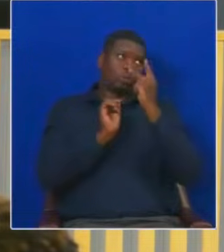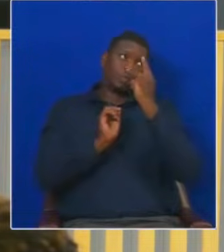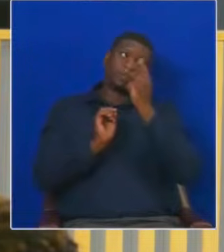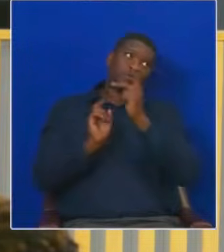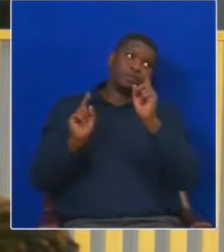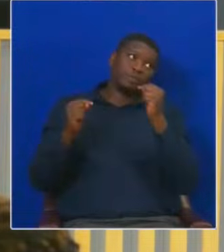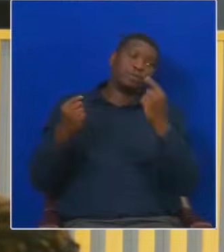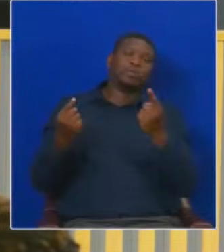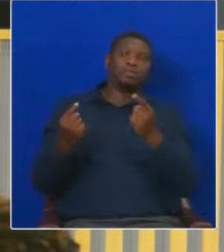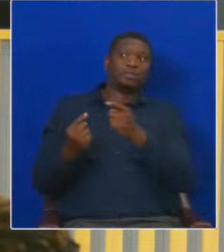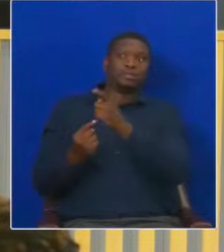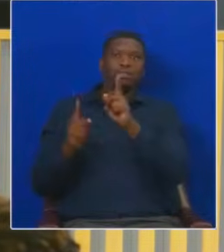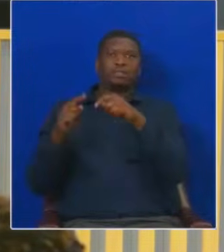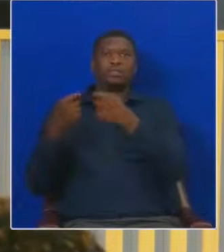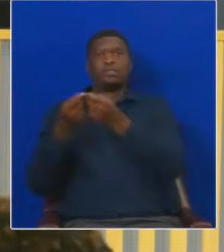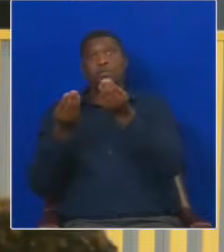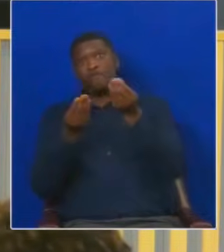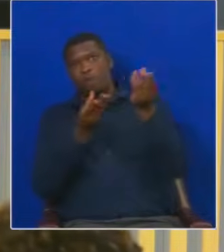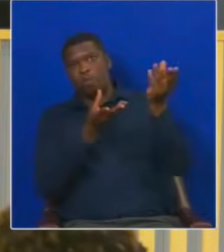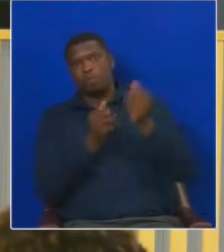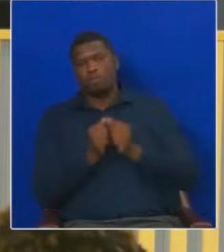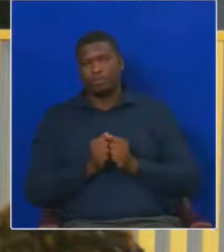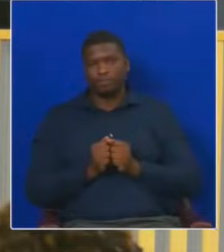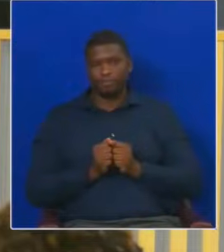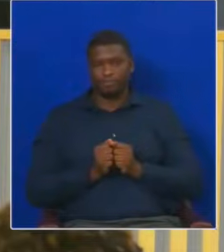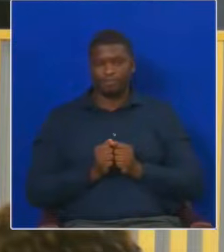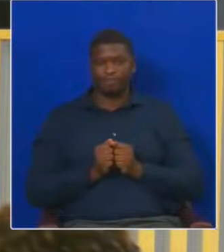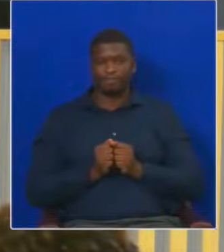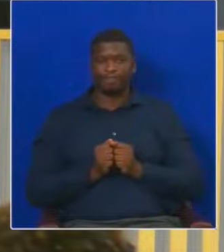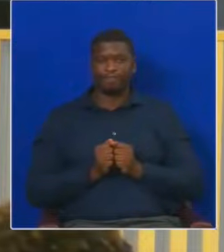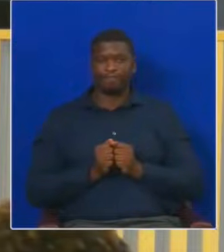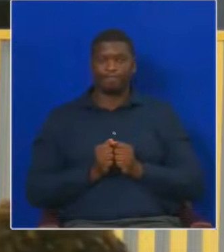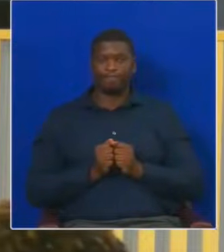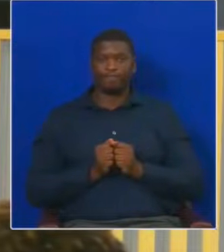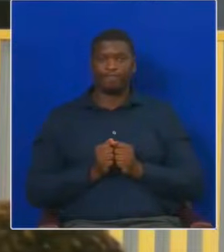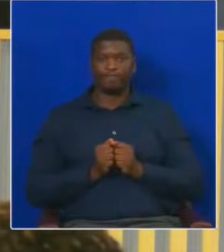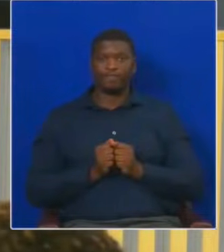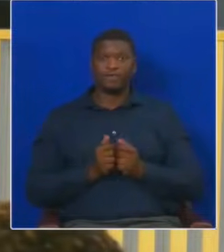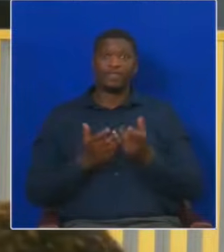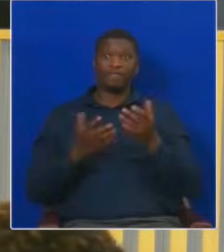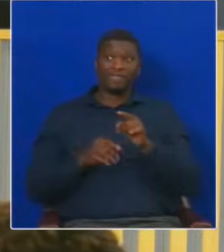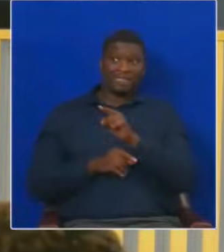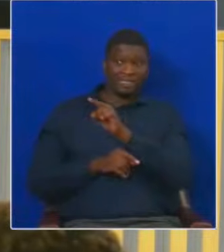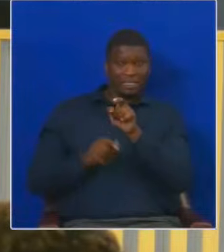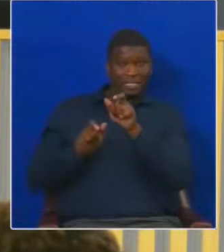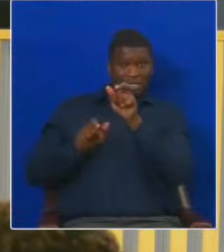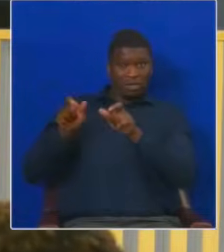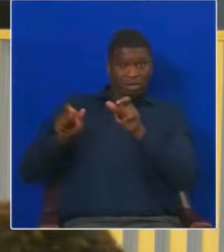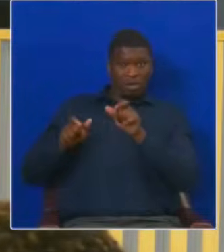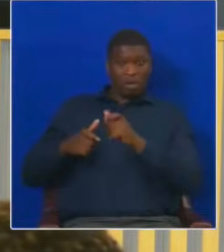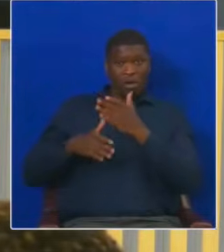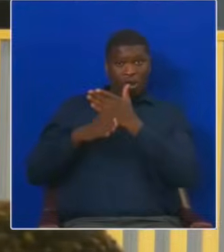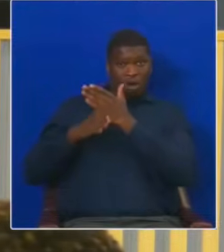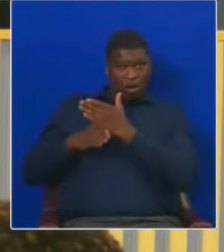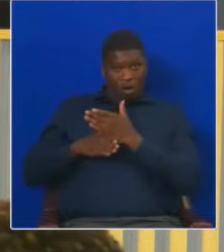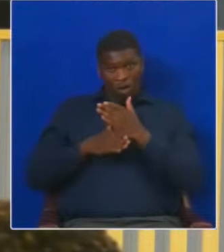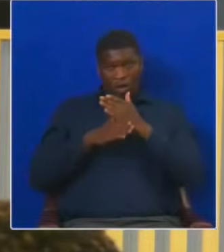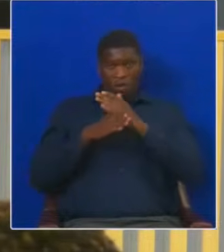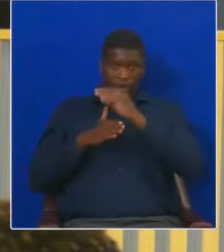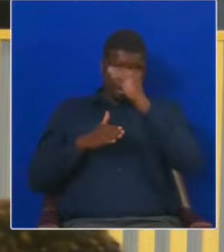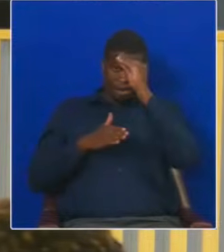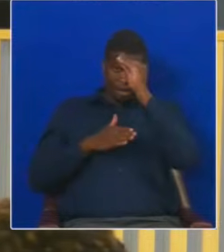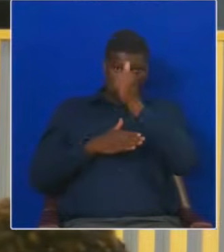And by that, then the prison officials can only take